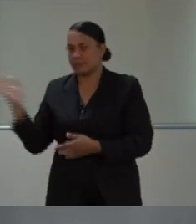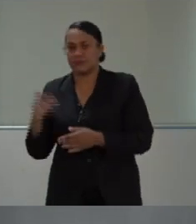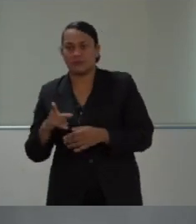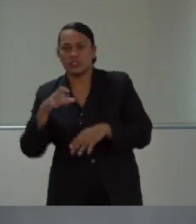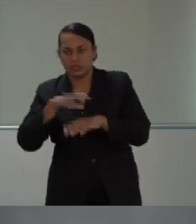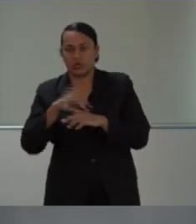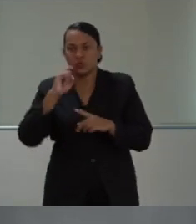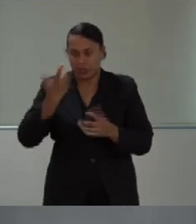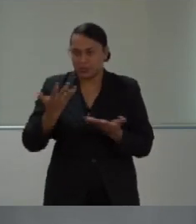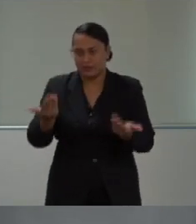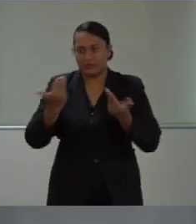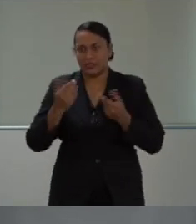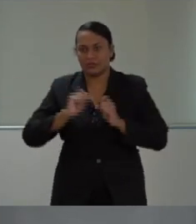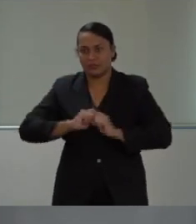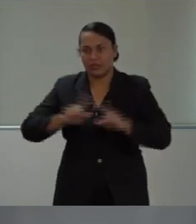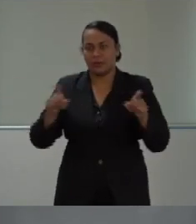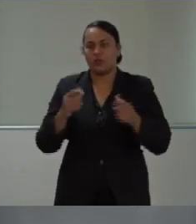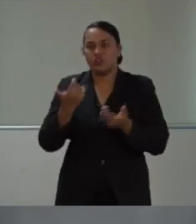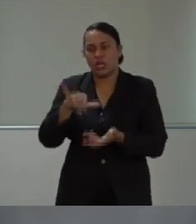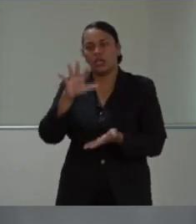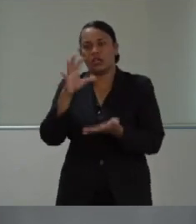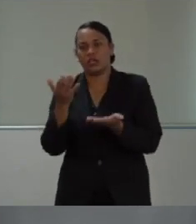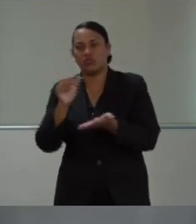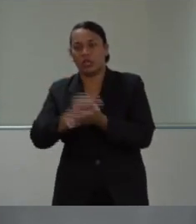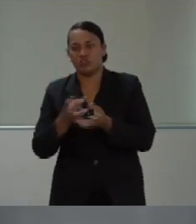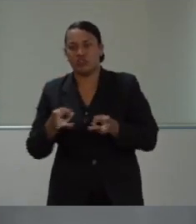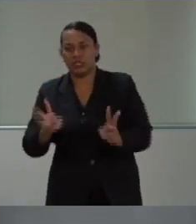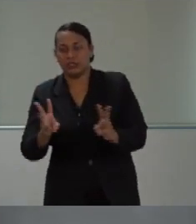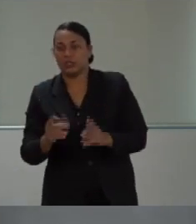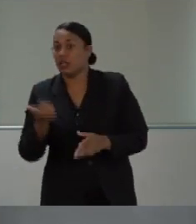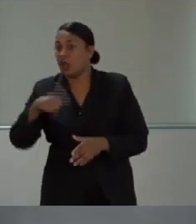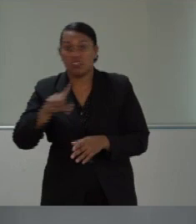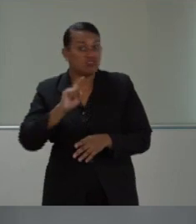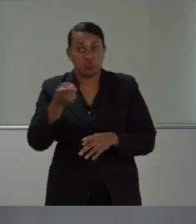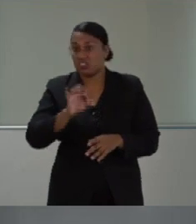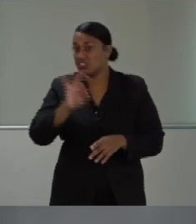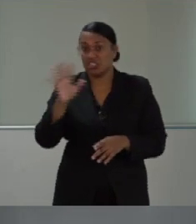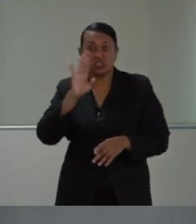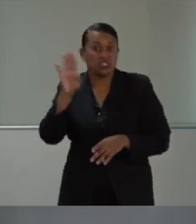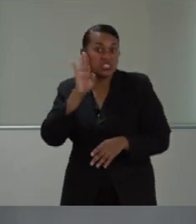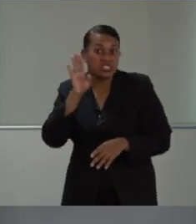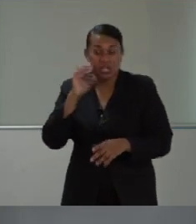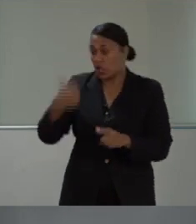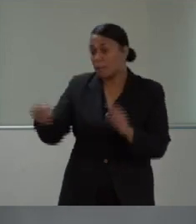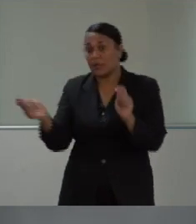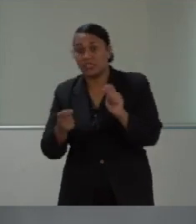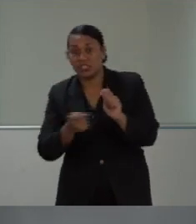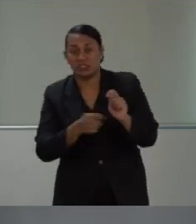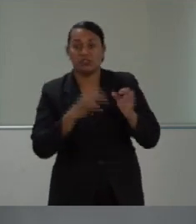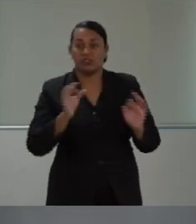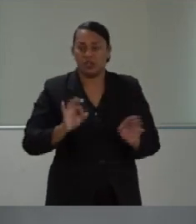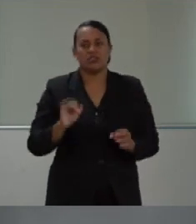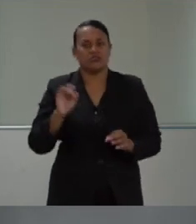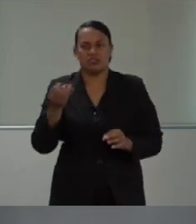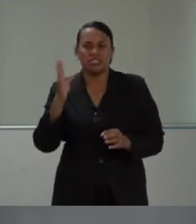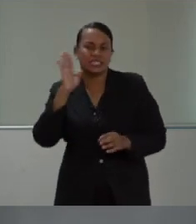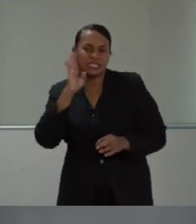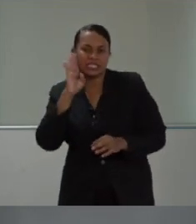been alerted to any, and I'd be very devastated if I find out that someone has abused their powers in that way.